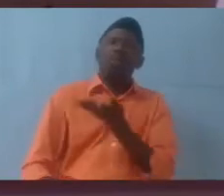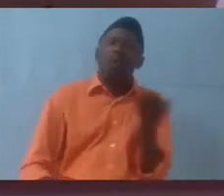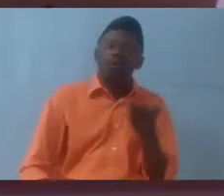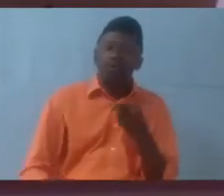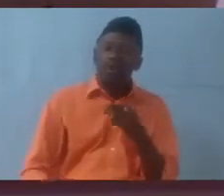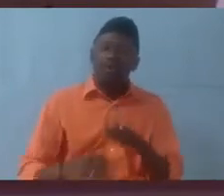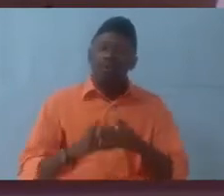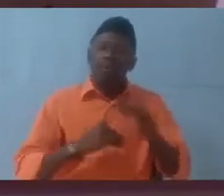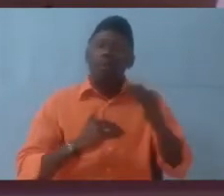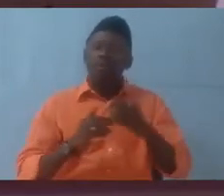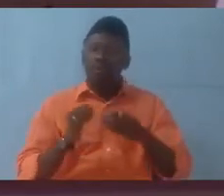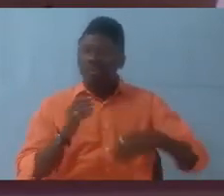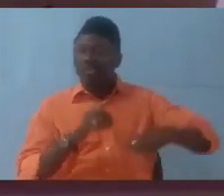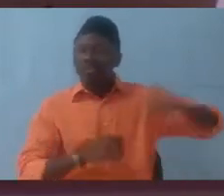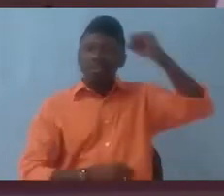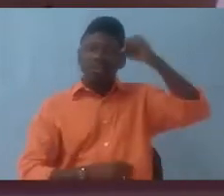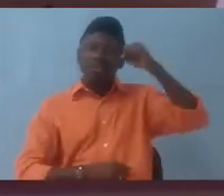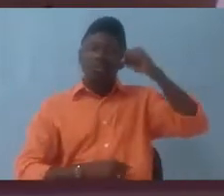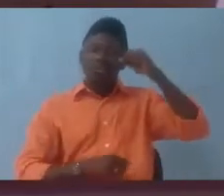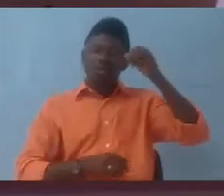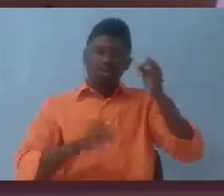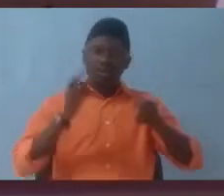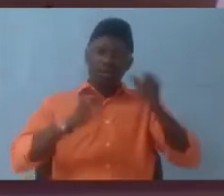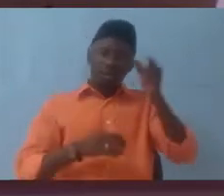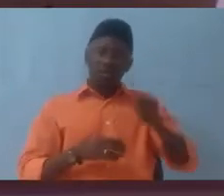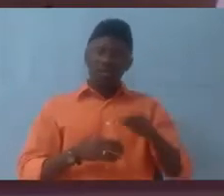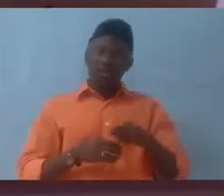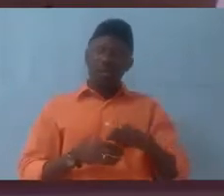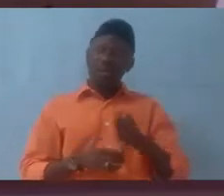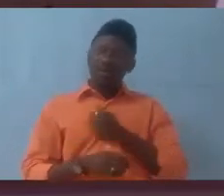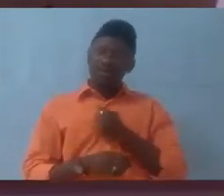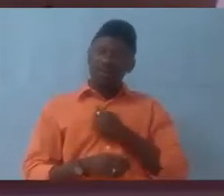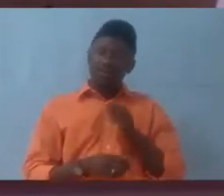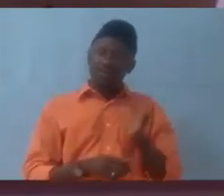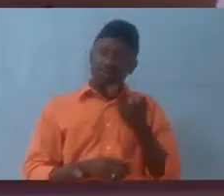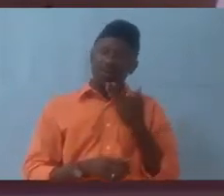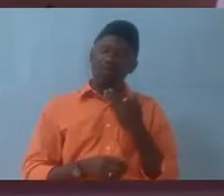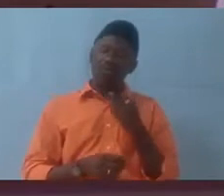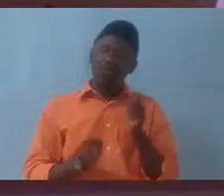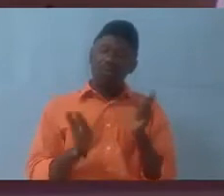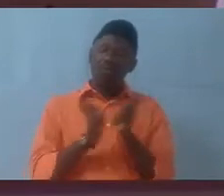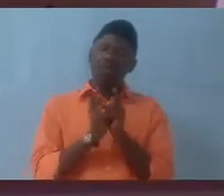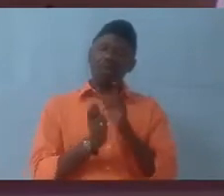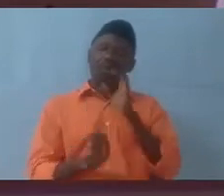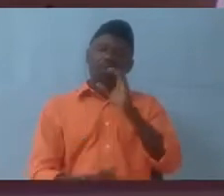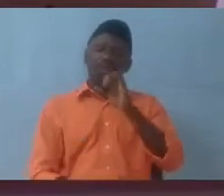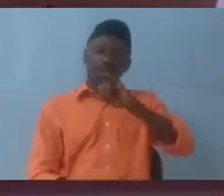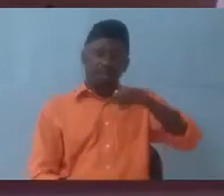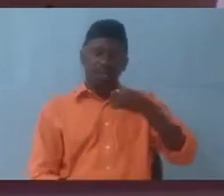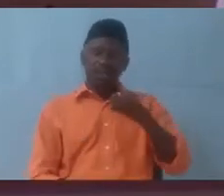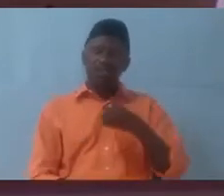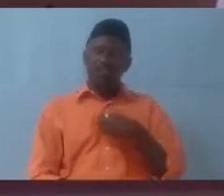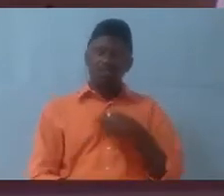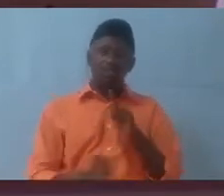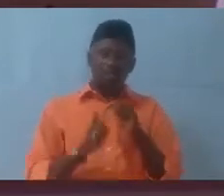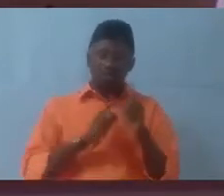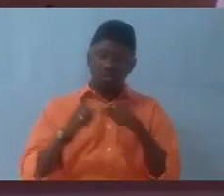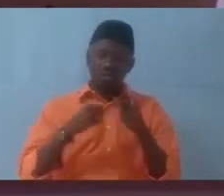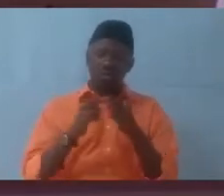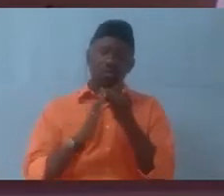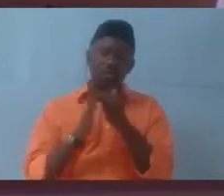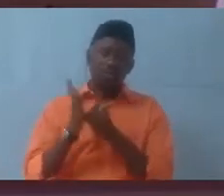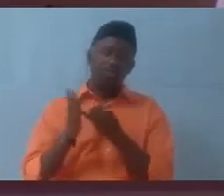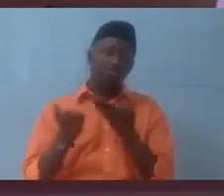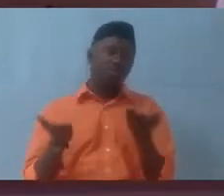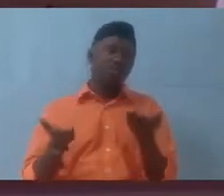magistrates afraid of going to see the CJ to address these issues lan mo wara tax ki nga xamne mo jité atakat yu ndaw yoy yeb